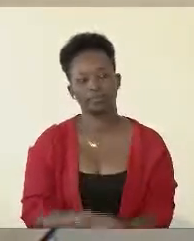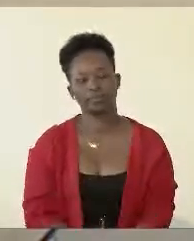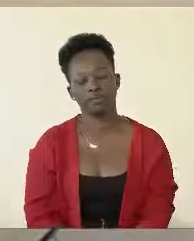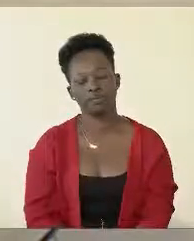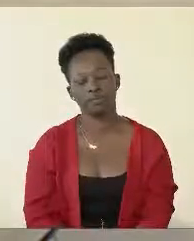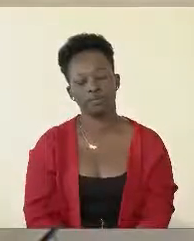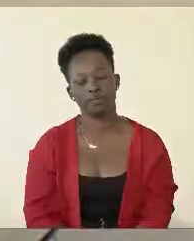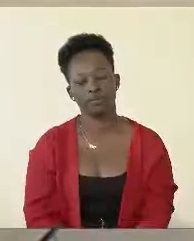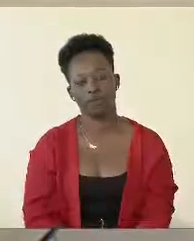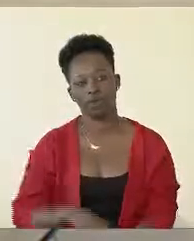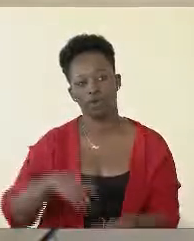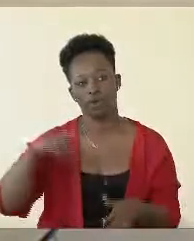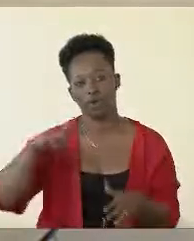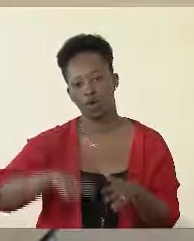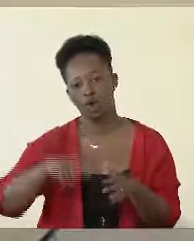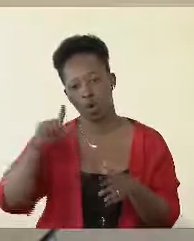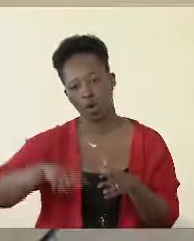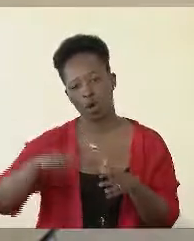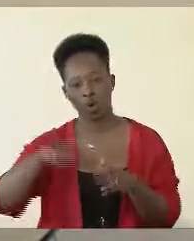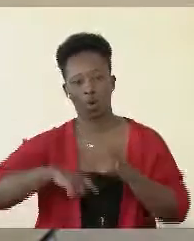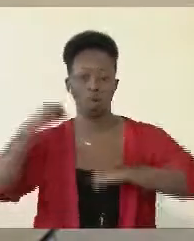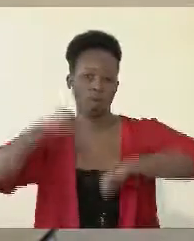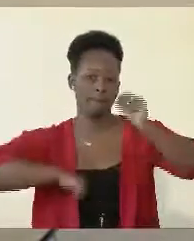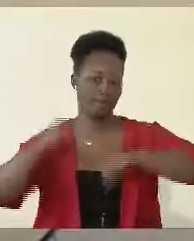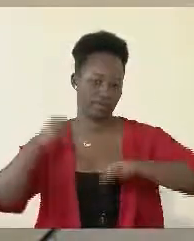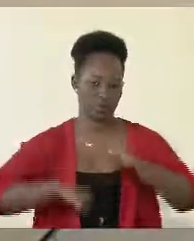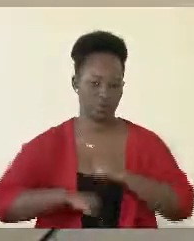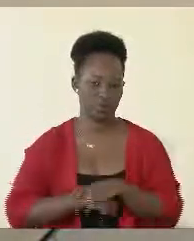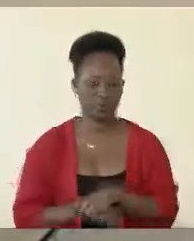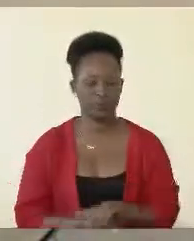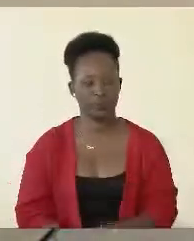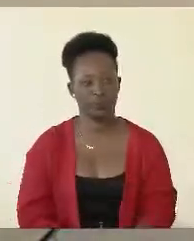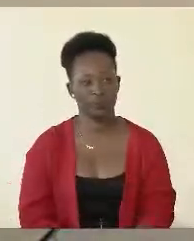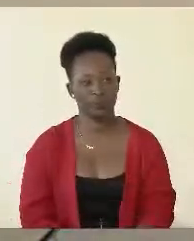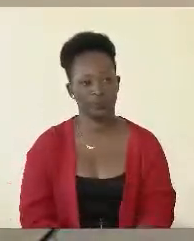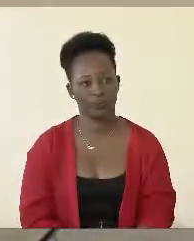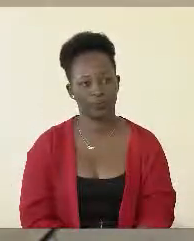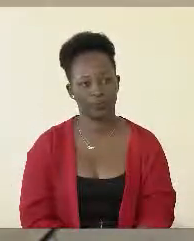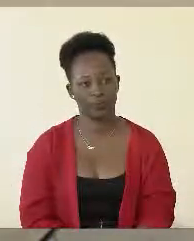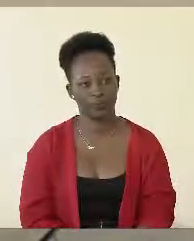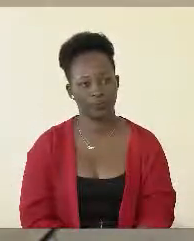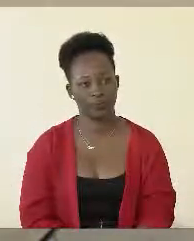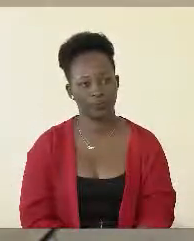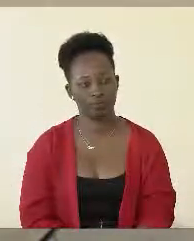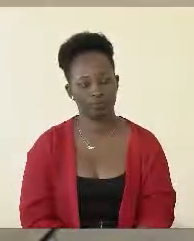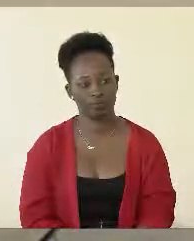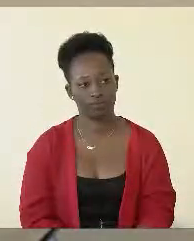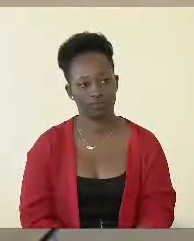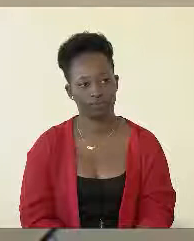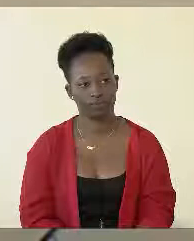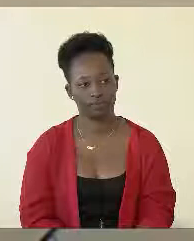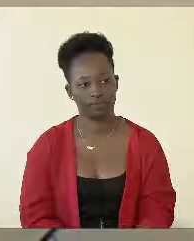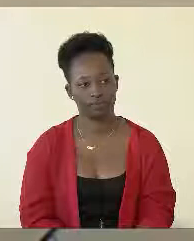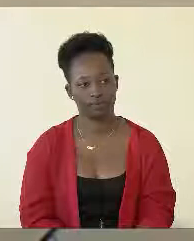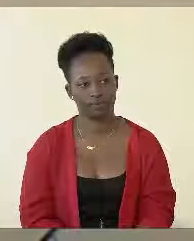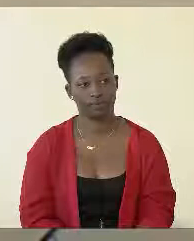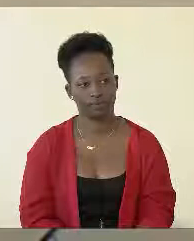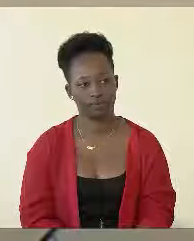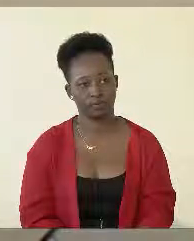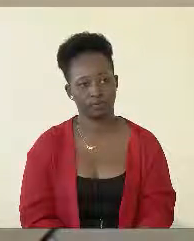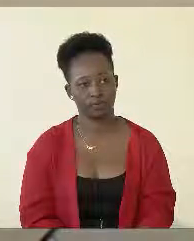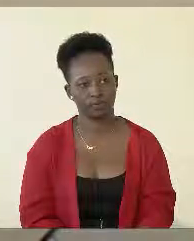Low competition or less competition, this factor would also favor the growth of